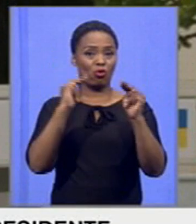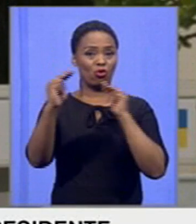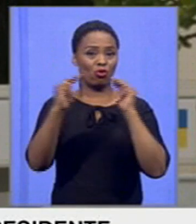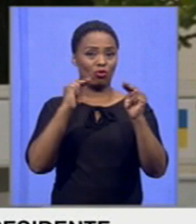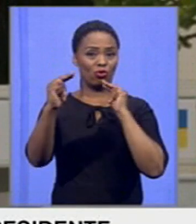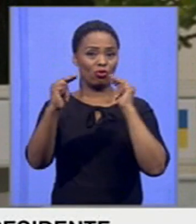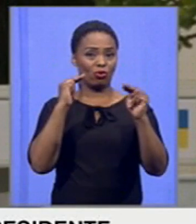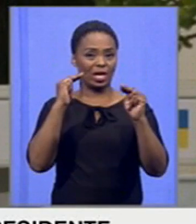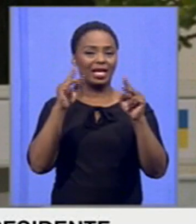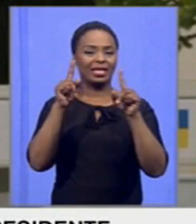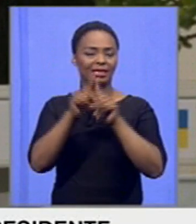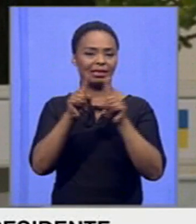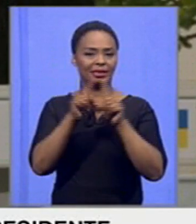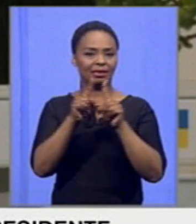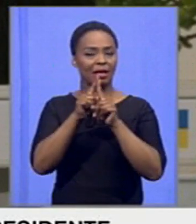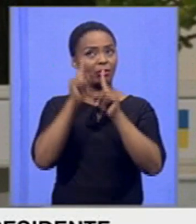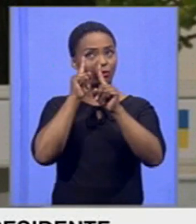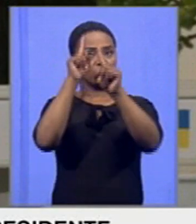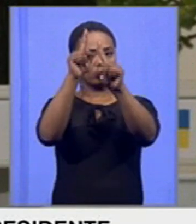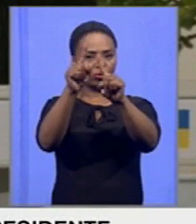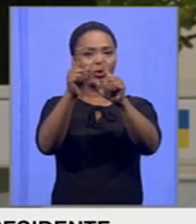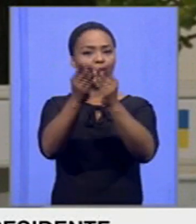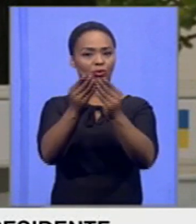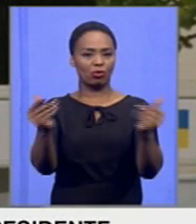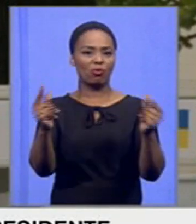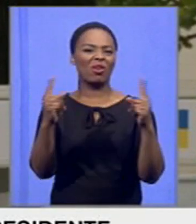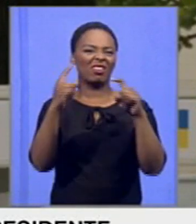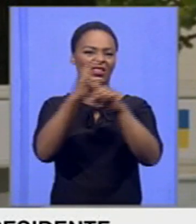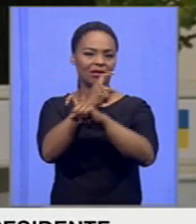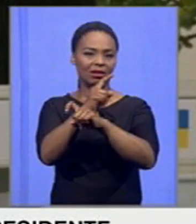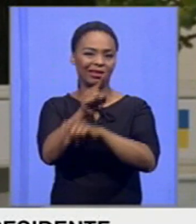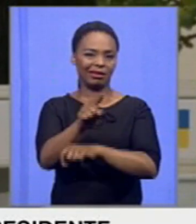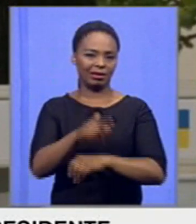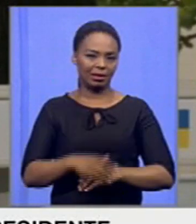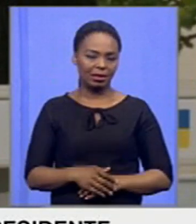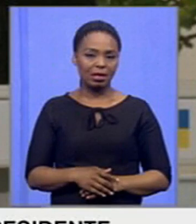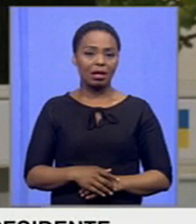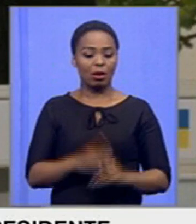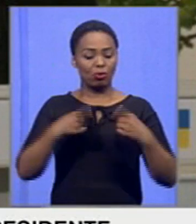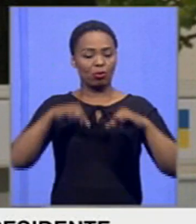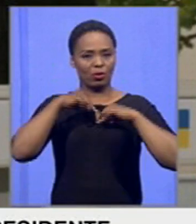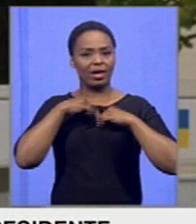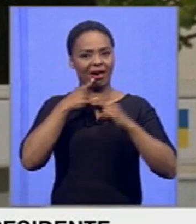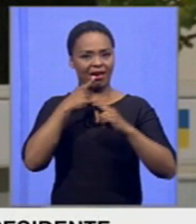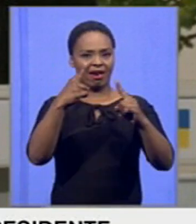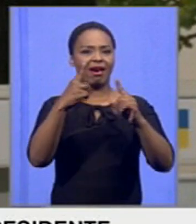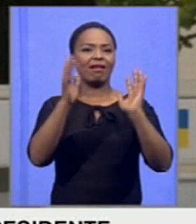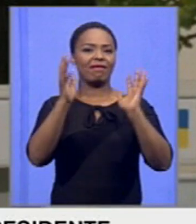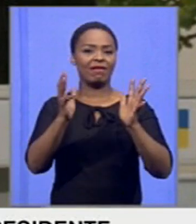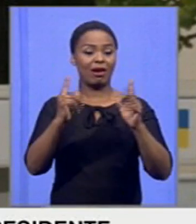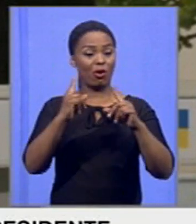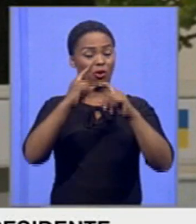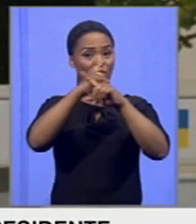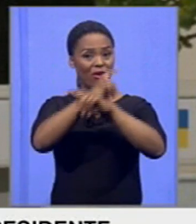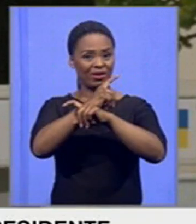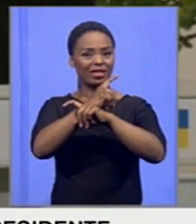there's also a movement towards settling this conflict. As we said, this conflict is